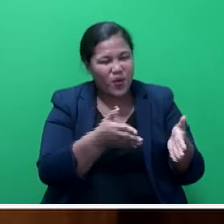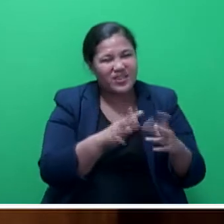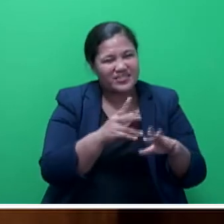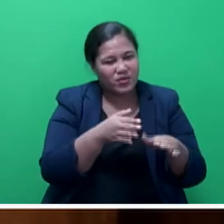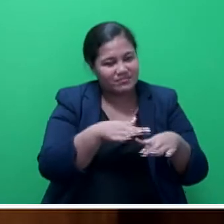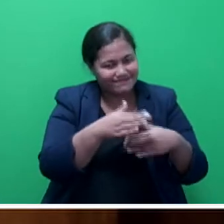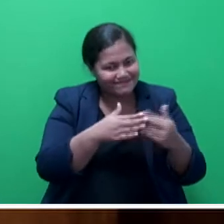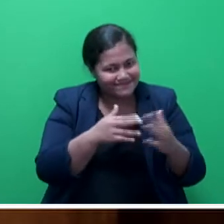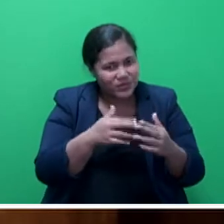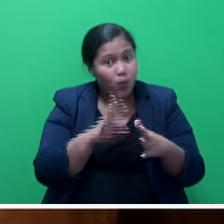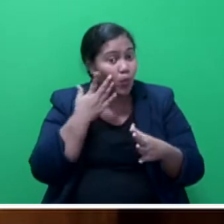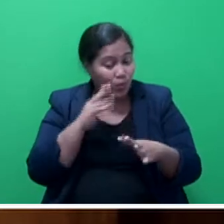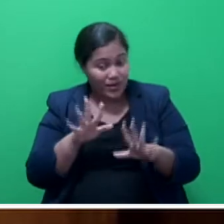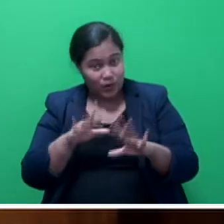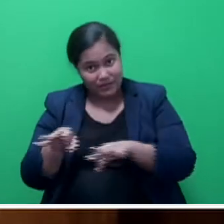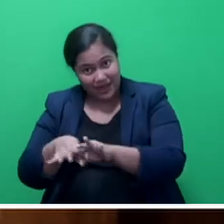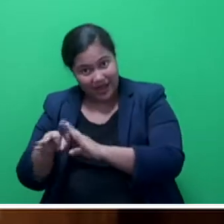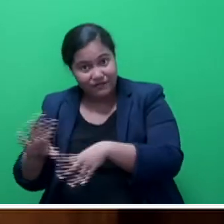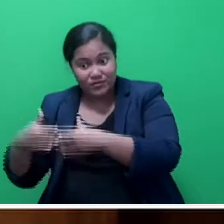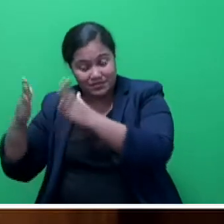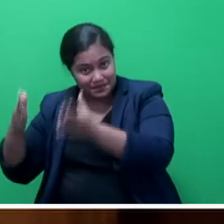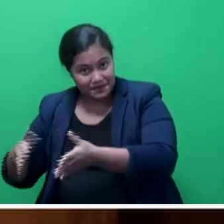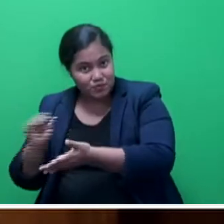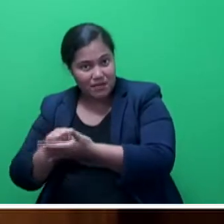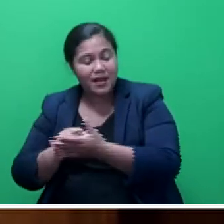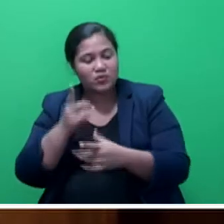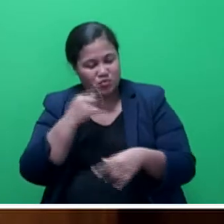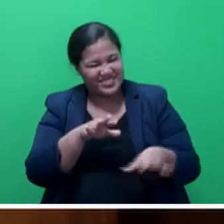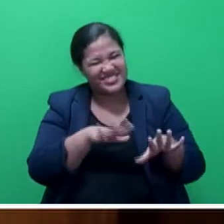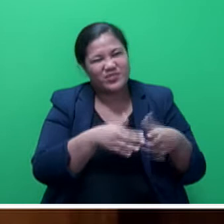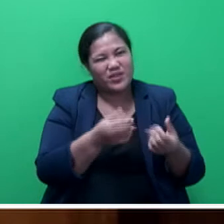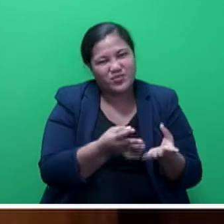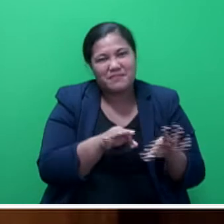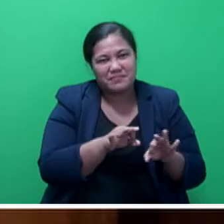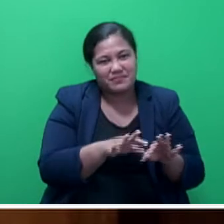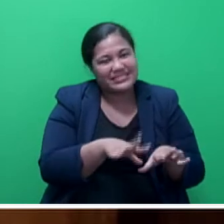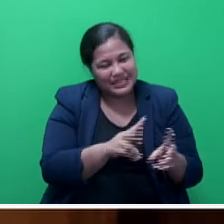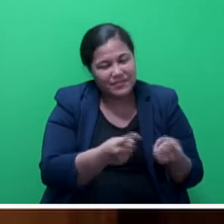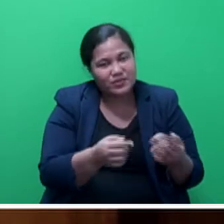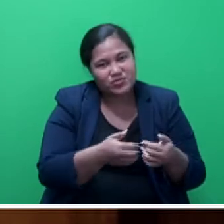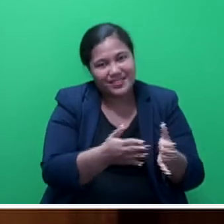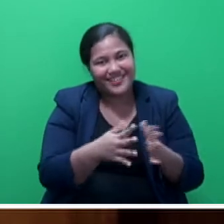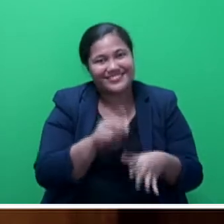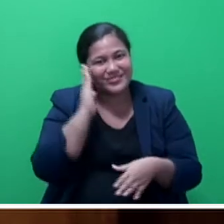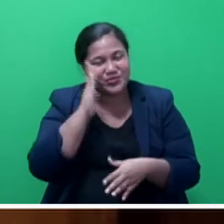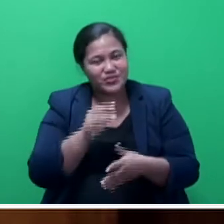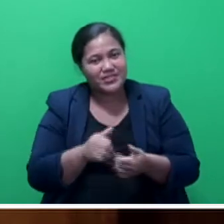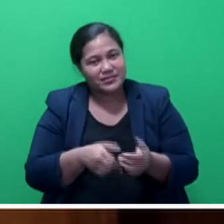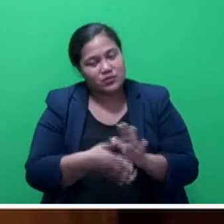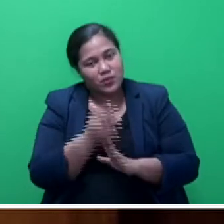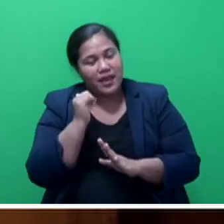process. And for Boa District, the Ministry is also looking at building a 1 by 3 classroom to